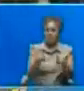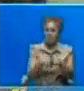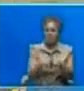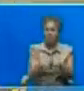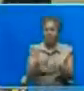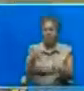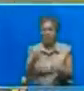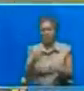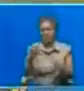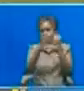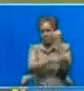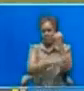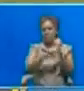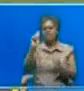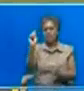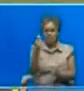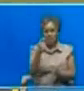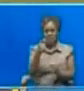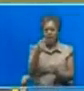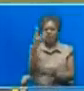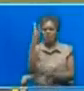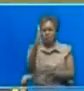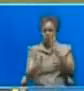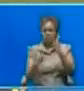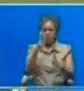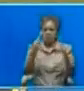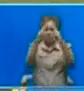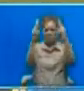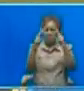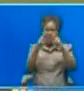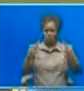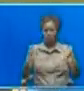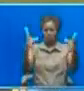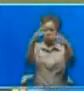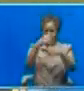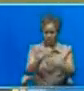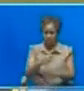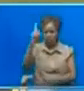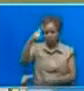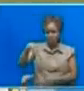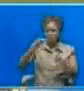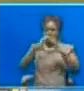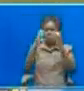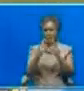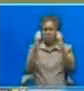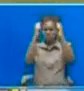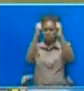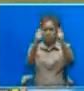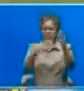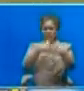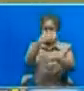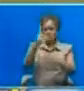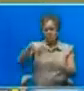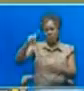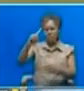and Azerbaijan. Kenya, which is ranked 44th by the International Hockey Federation, qualified for the World Hockey League 2 tournament after winning